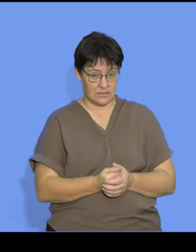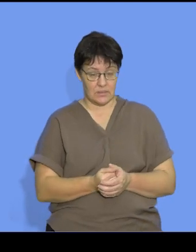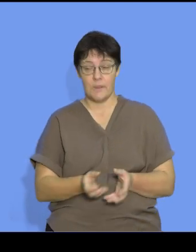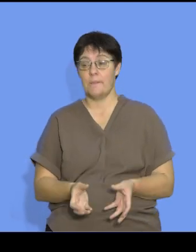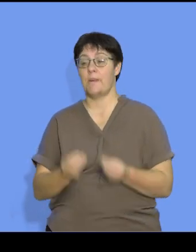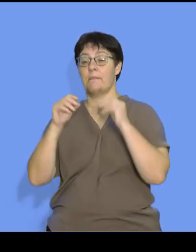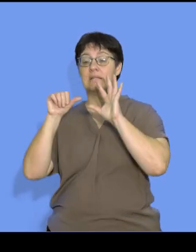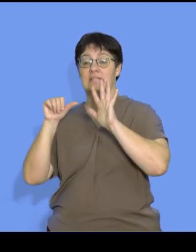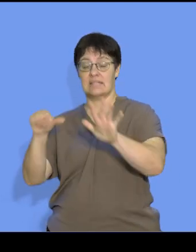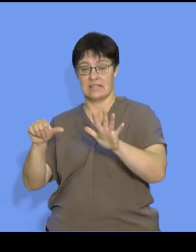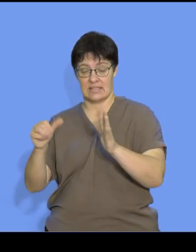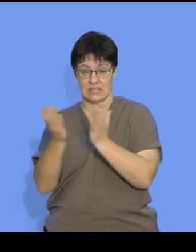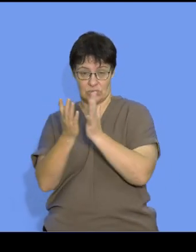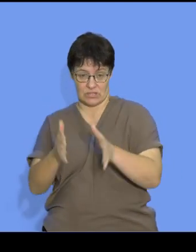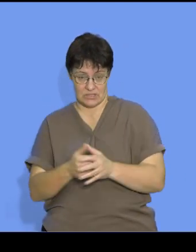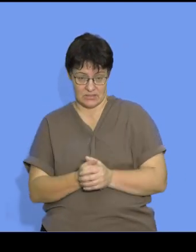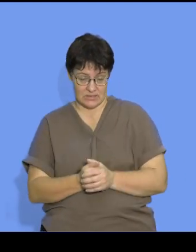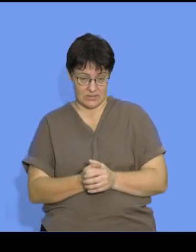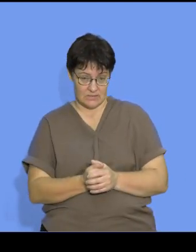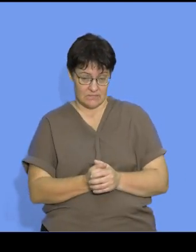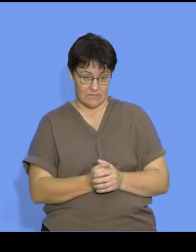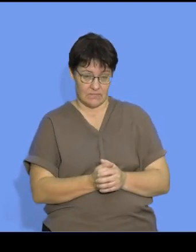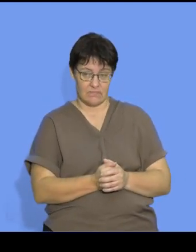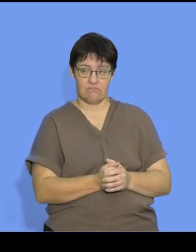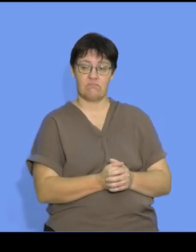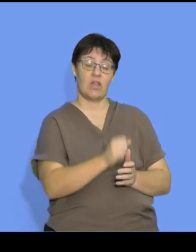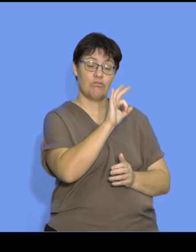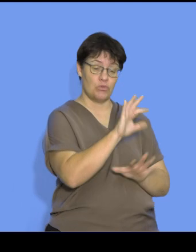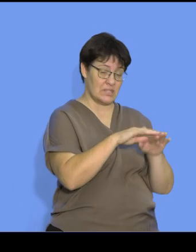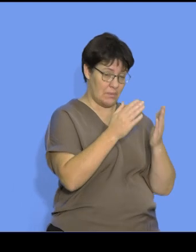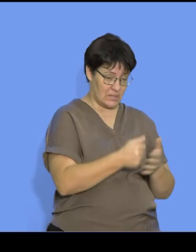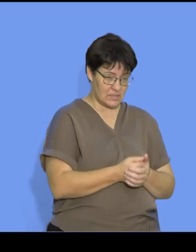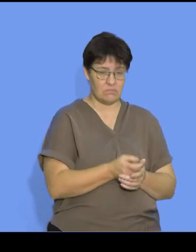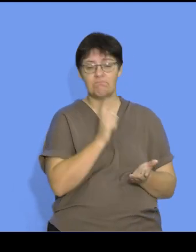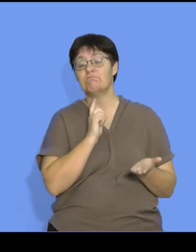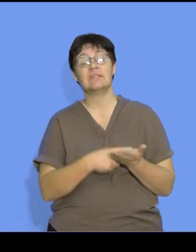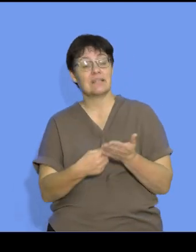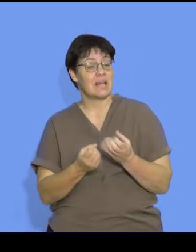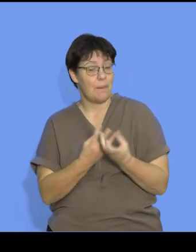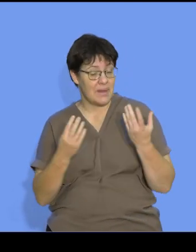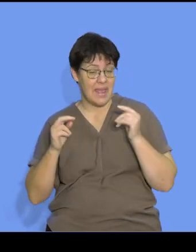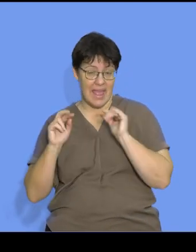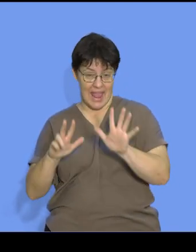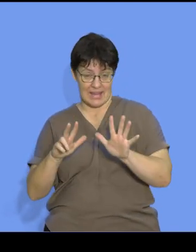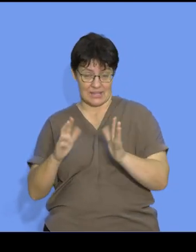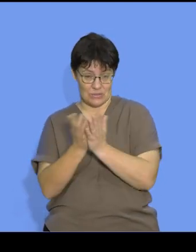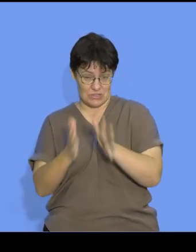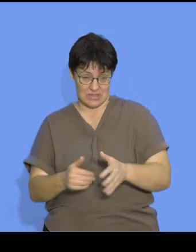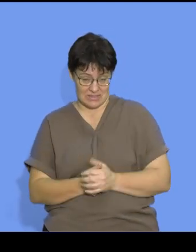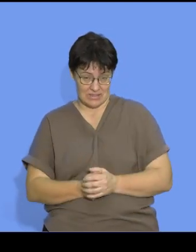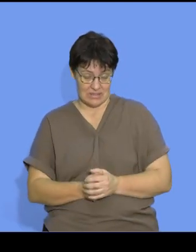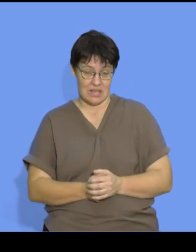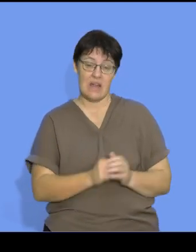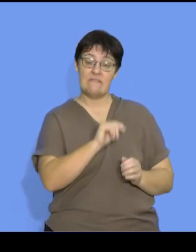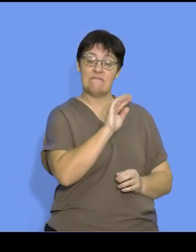have 6. 3 tables we discussed we have 8. And 4 tables